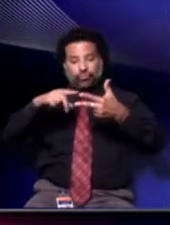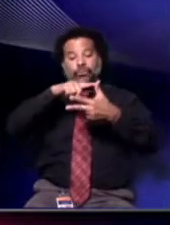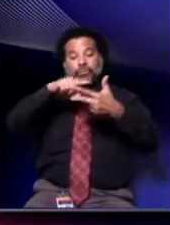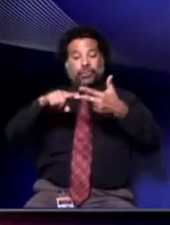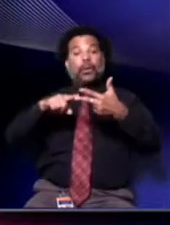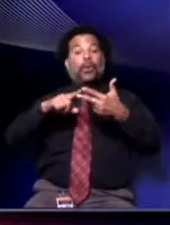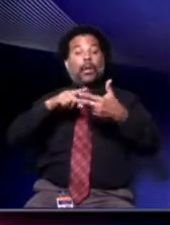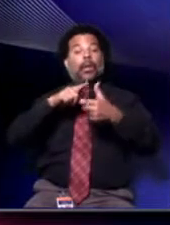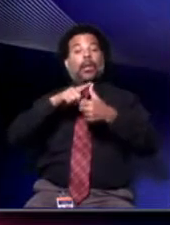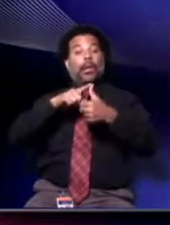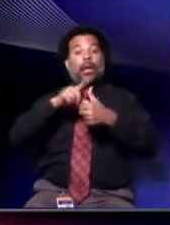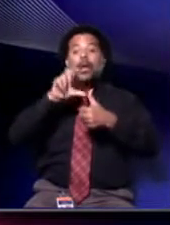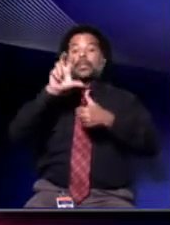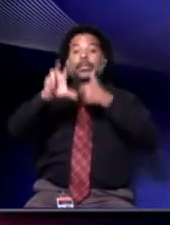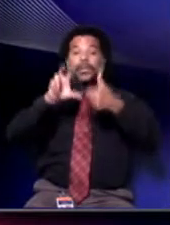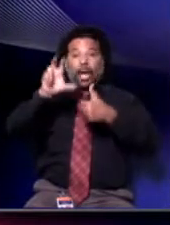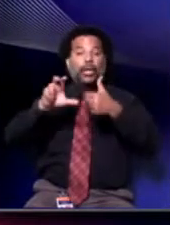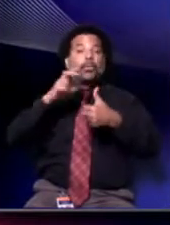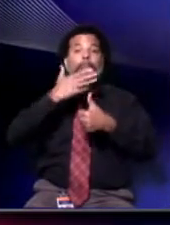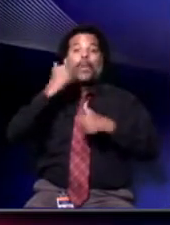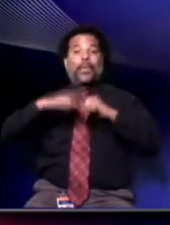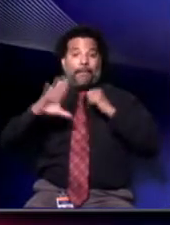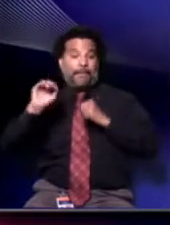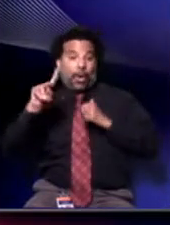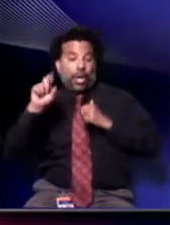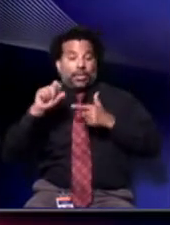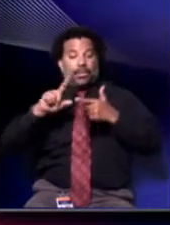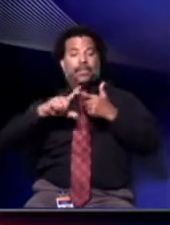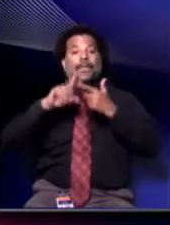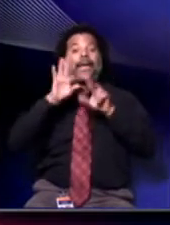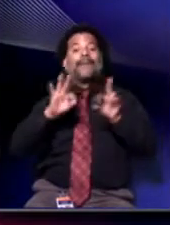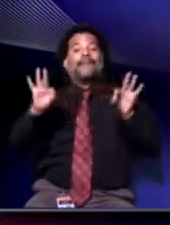time, stocks will outperform bonds, value